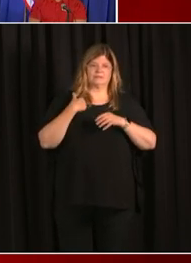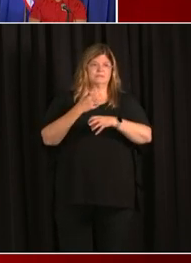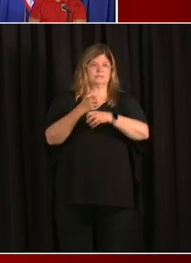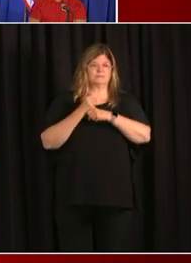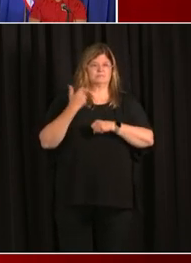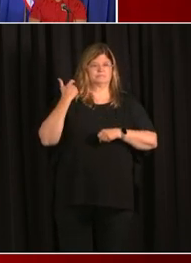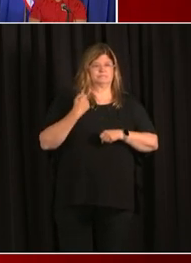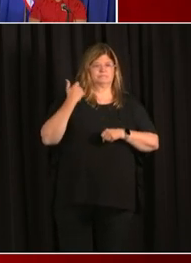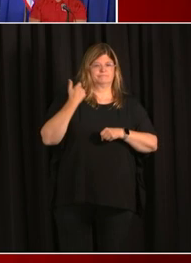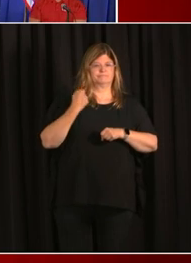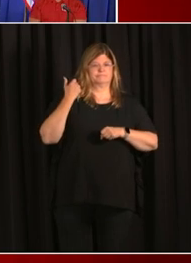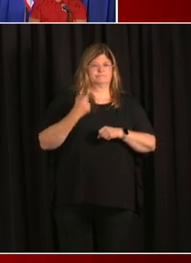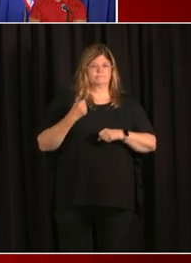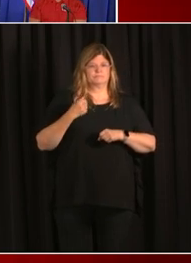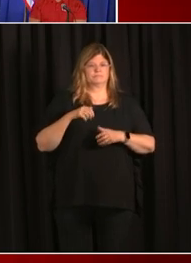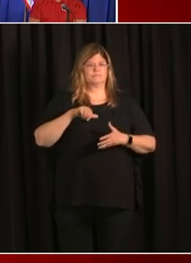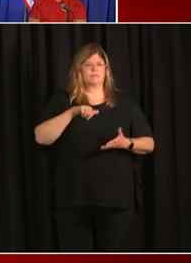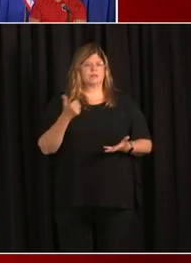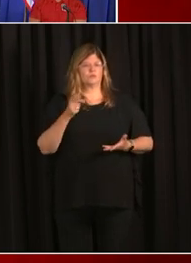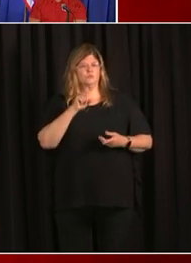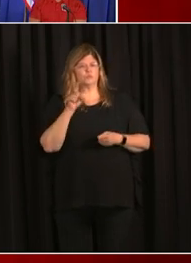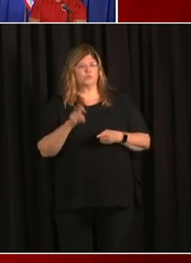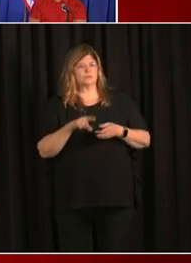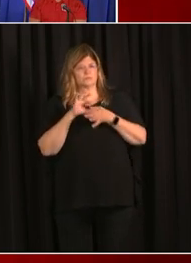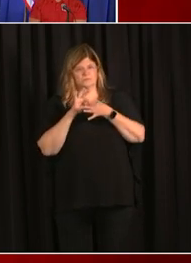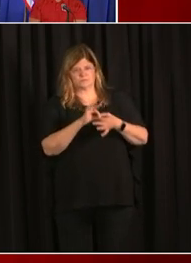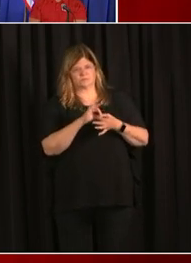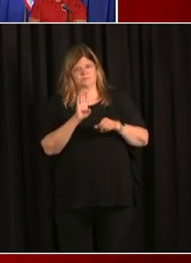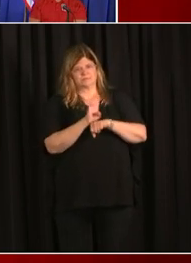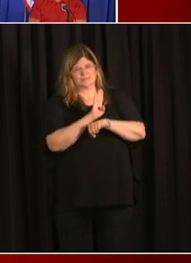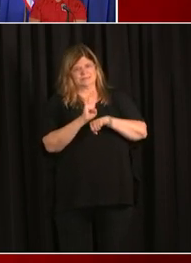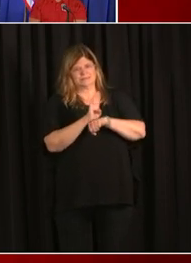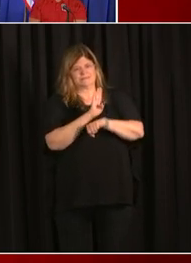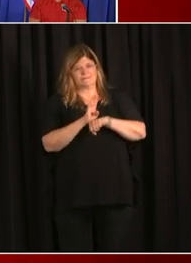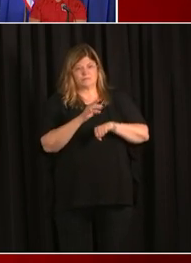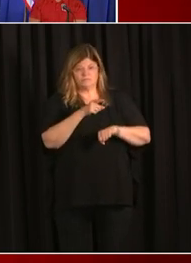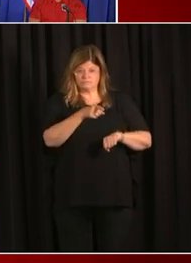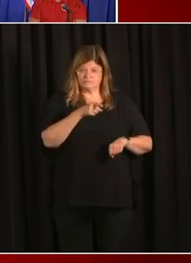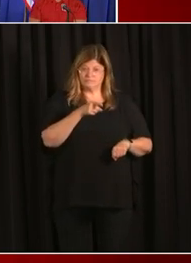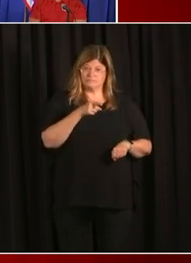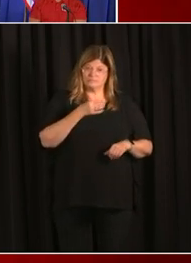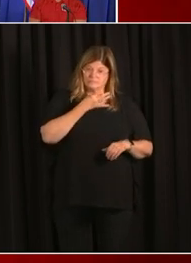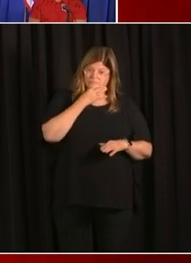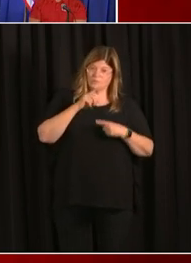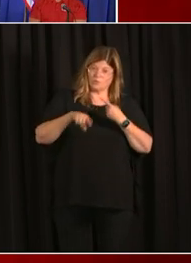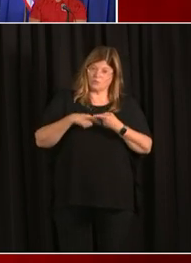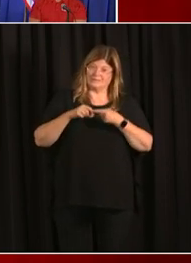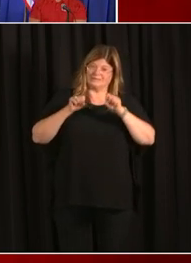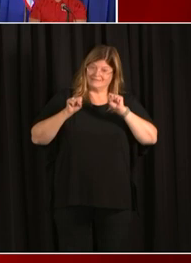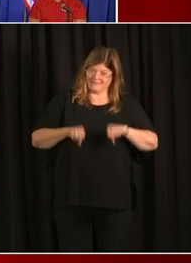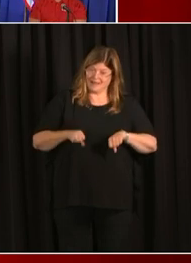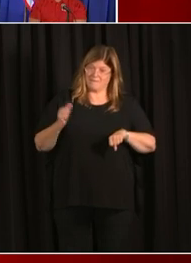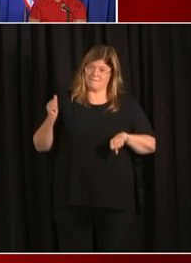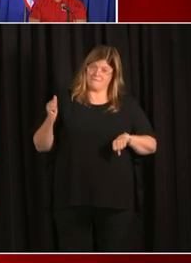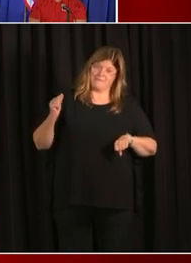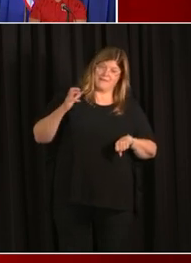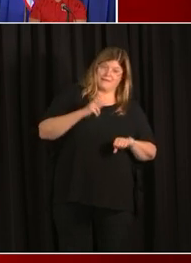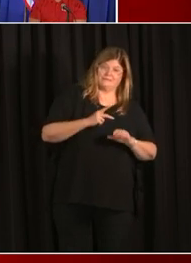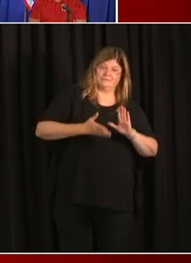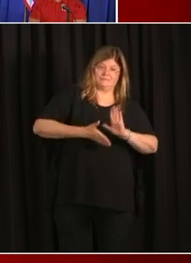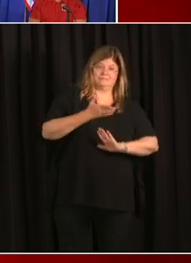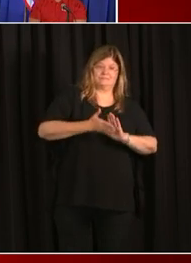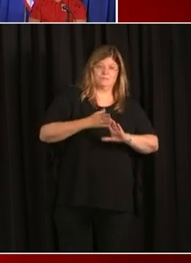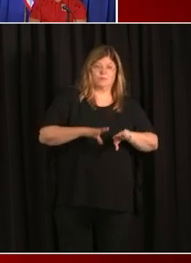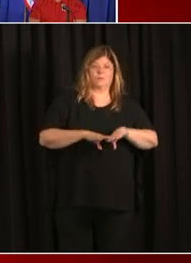And just another question about that, the businesses, they're wondering when they can all open and resume things. Any kind of timeline